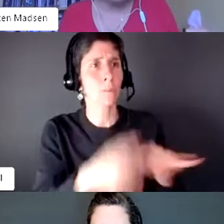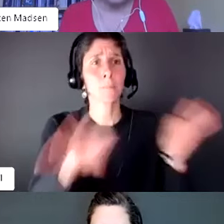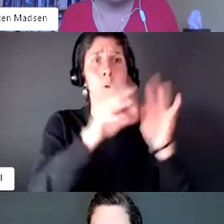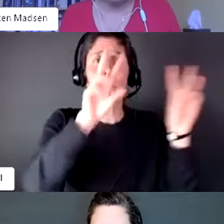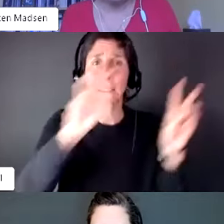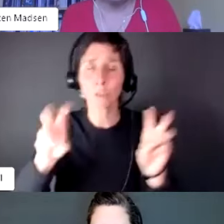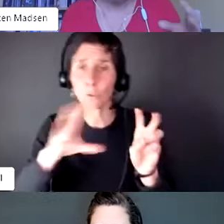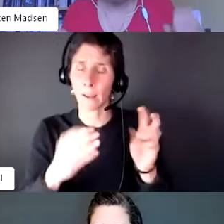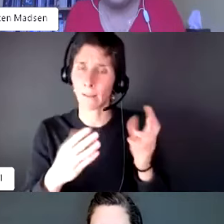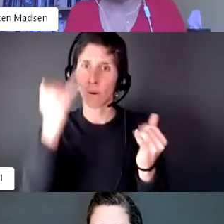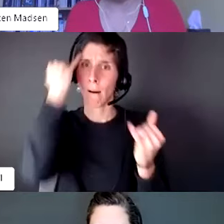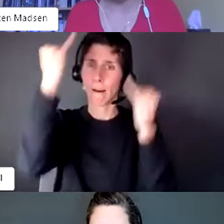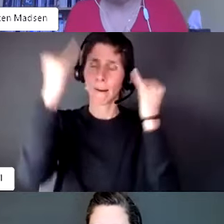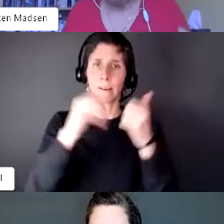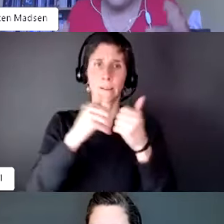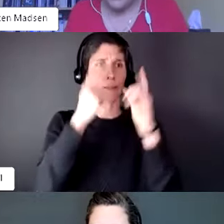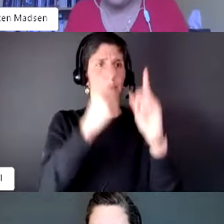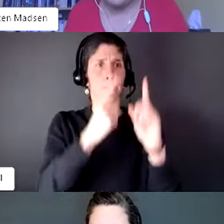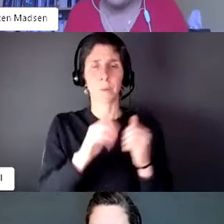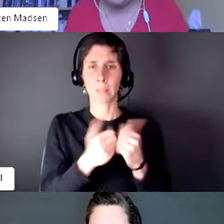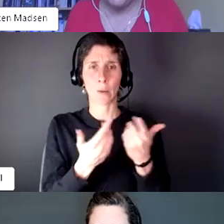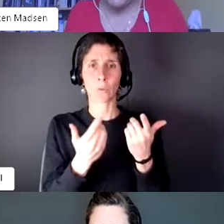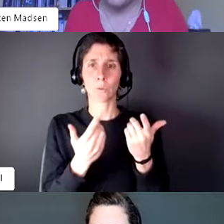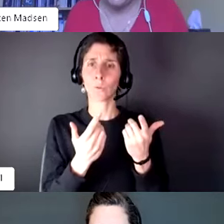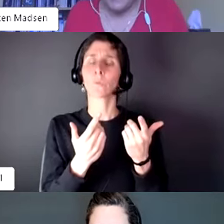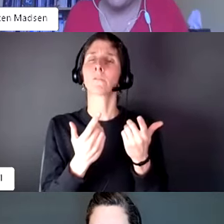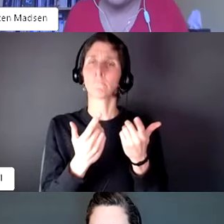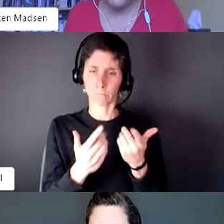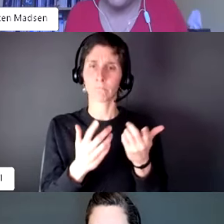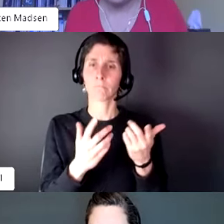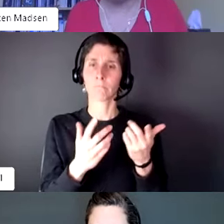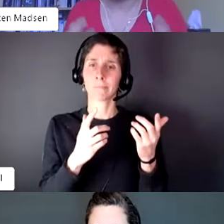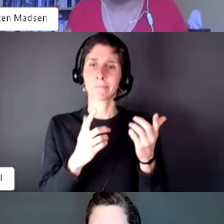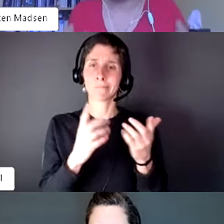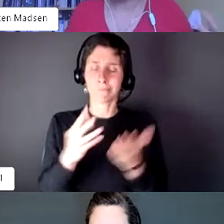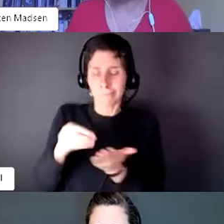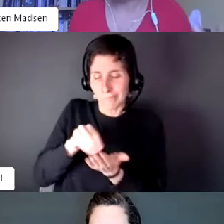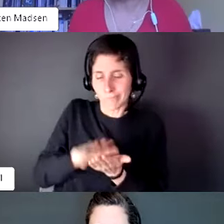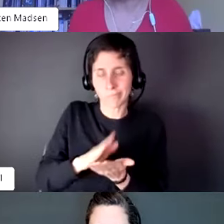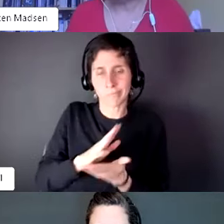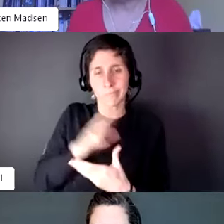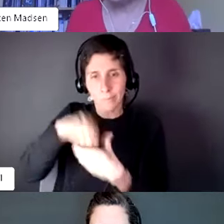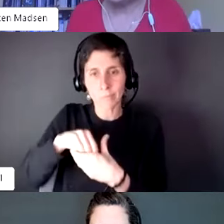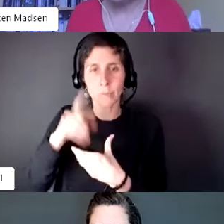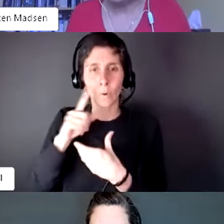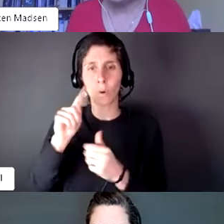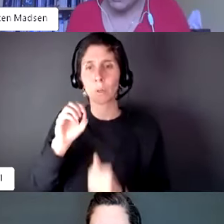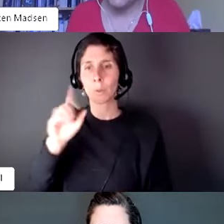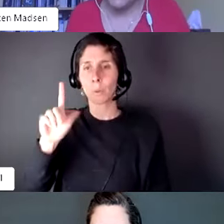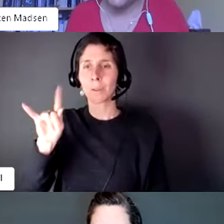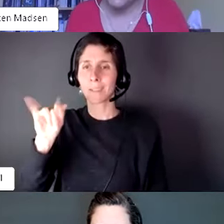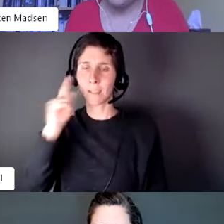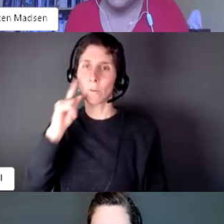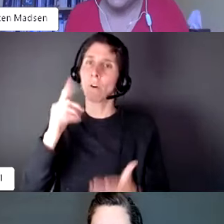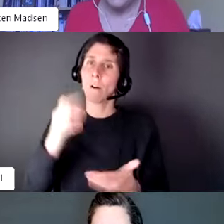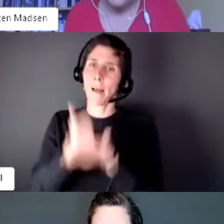practical ideas and points that we would need to address in the toolkit in order to clearly service this